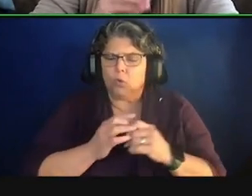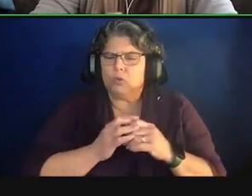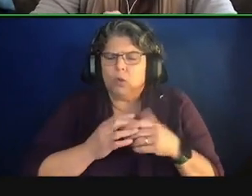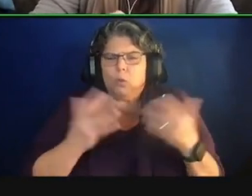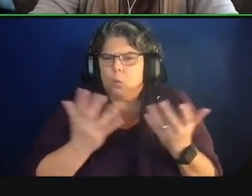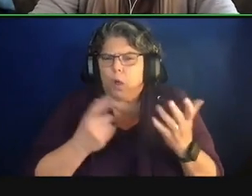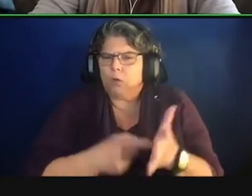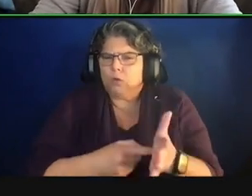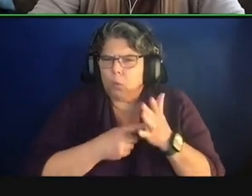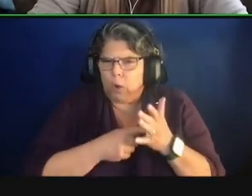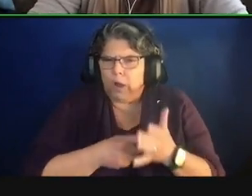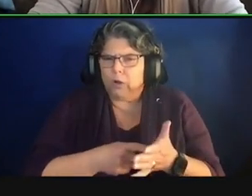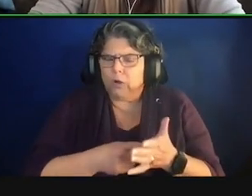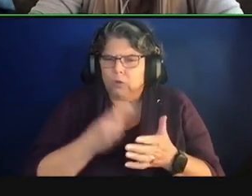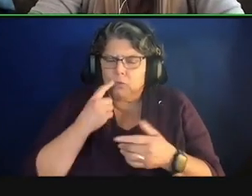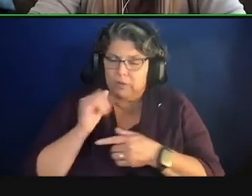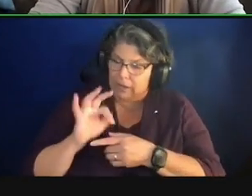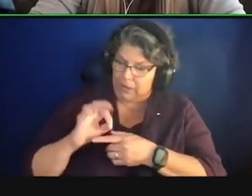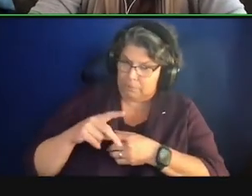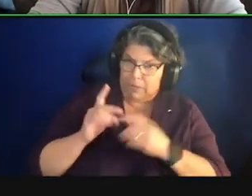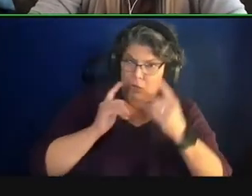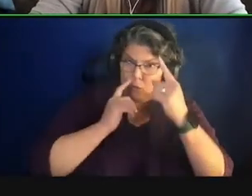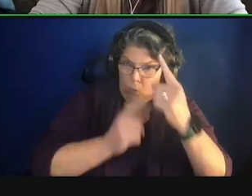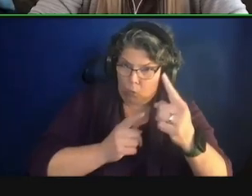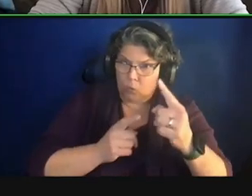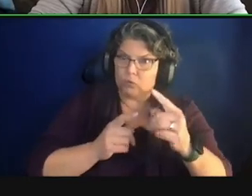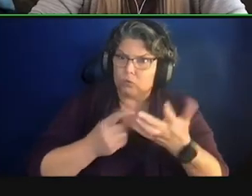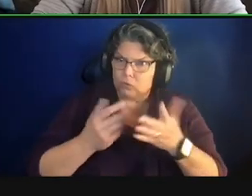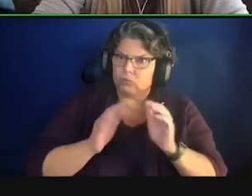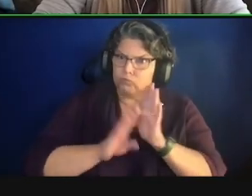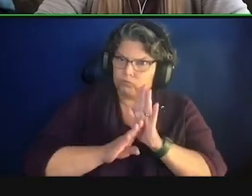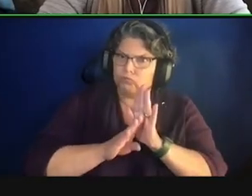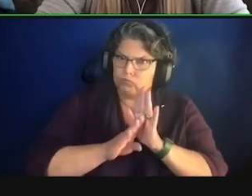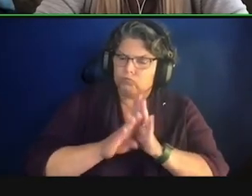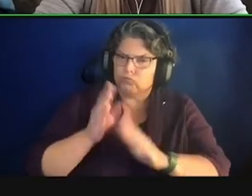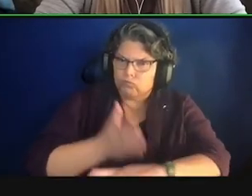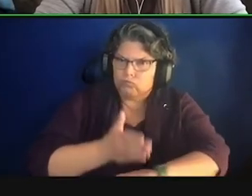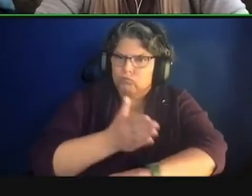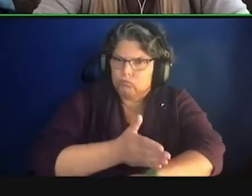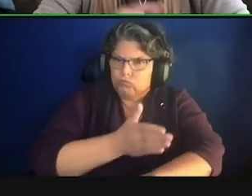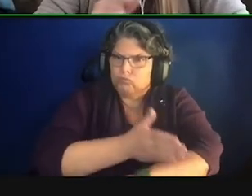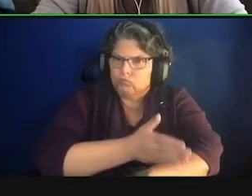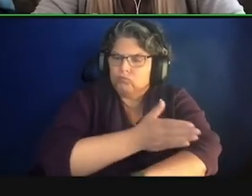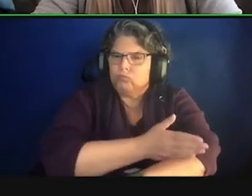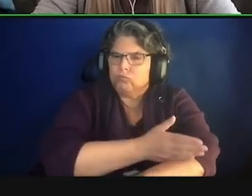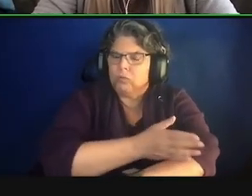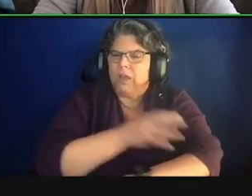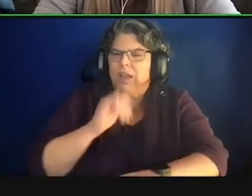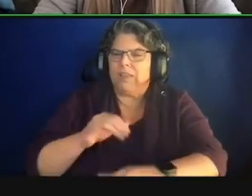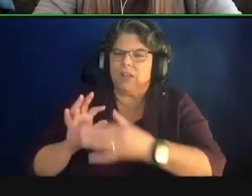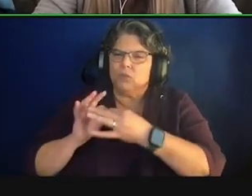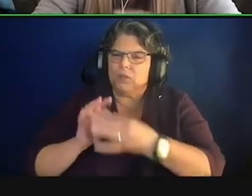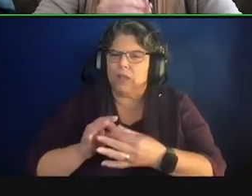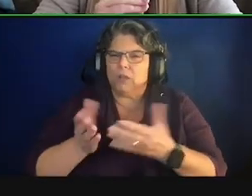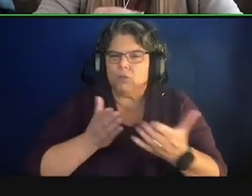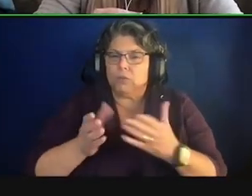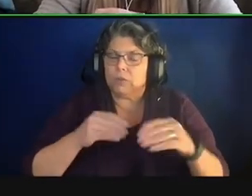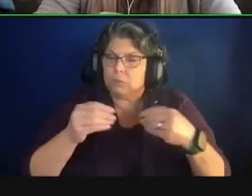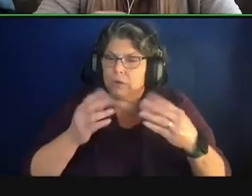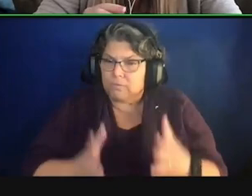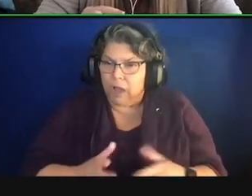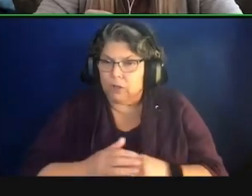make progress on those IEP goals. And generally speaking, that's going to be a related services provider. That's someone who's